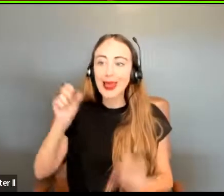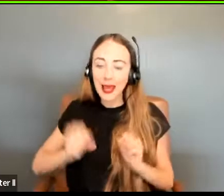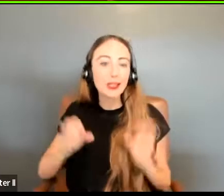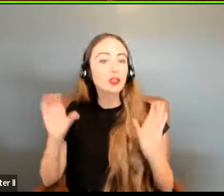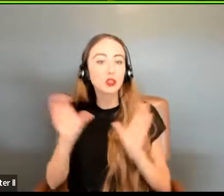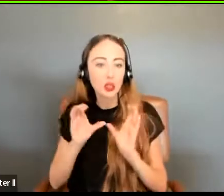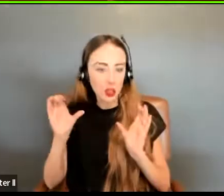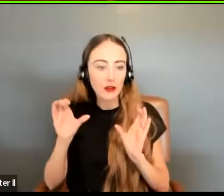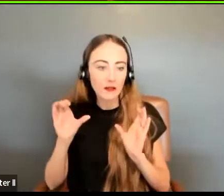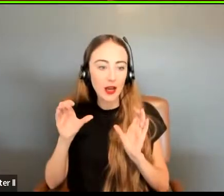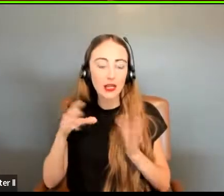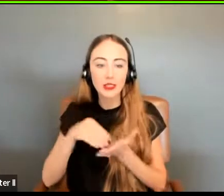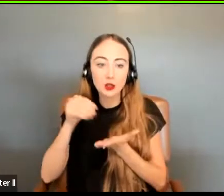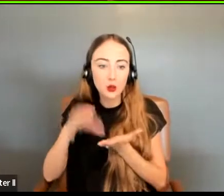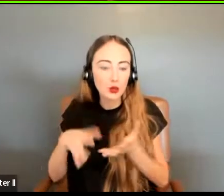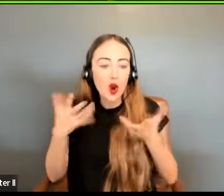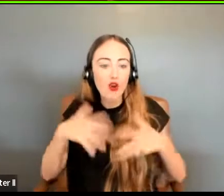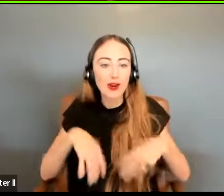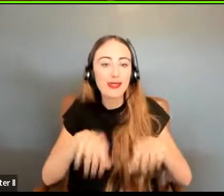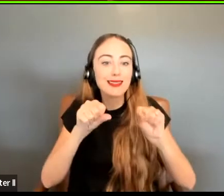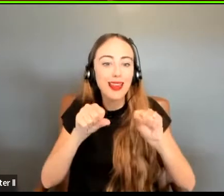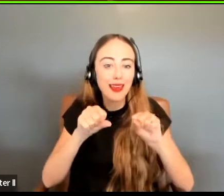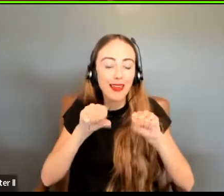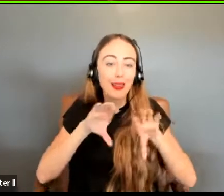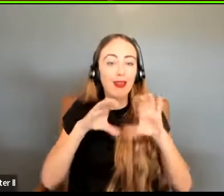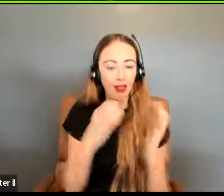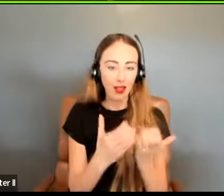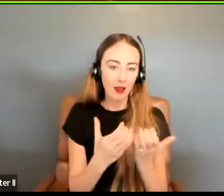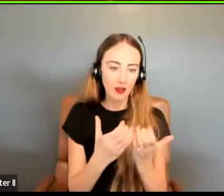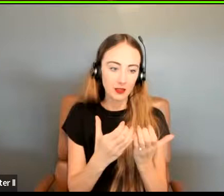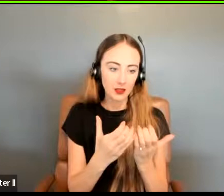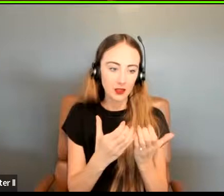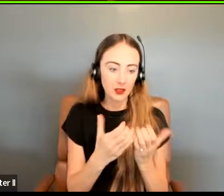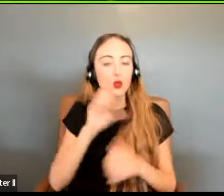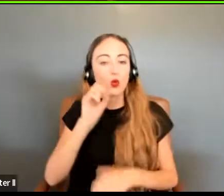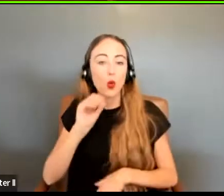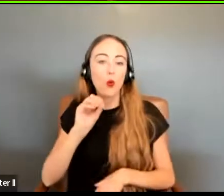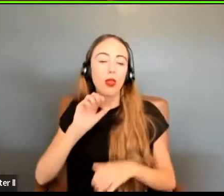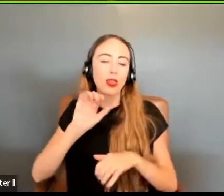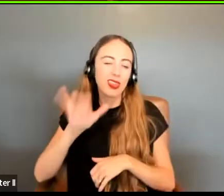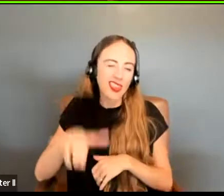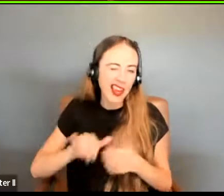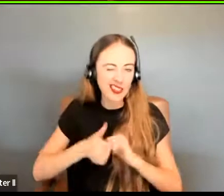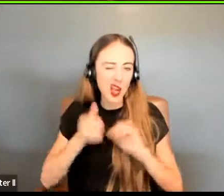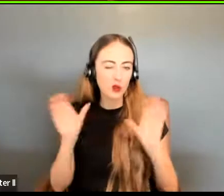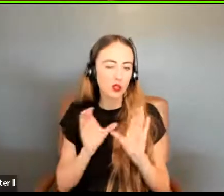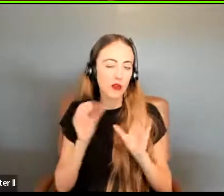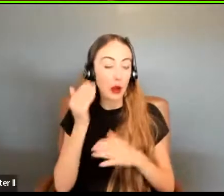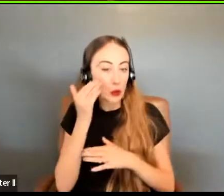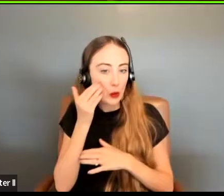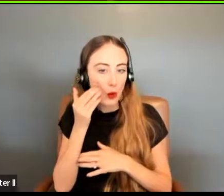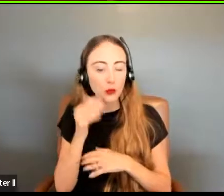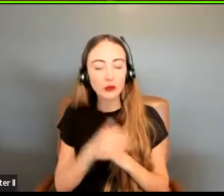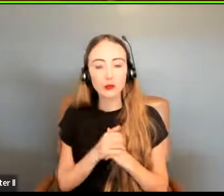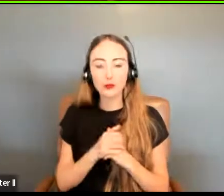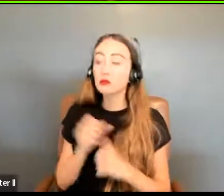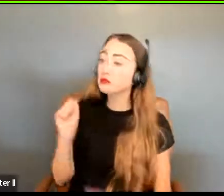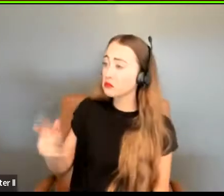the student's taken the AP class or is taking the AP class. So that's how the certification would happen. Okay, thank you.